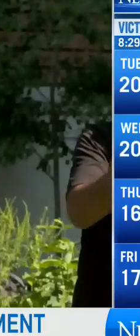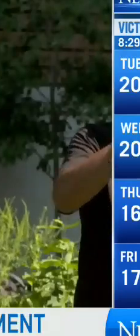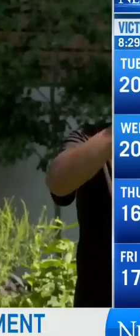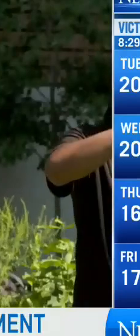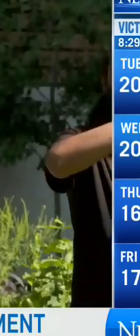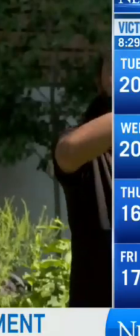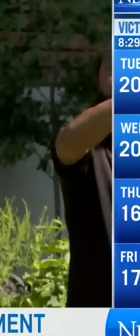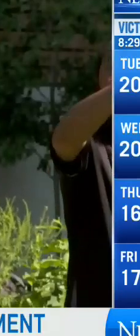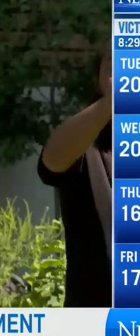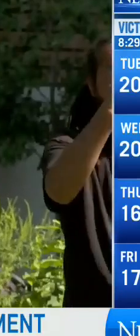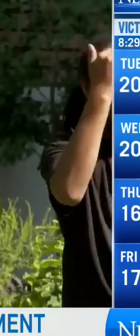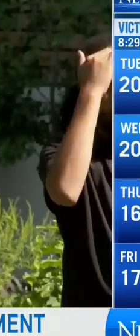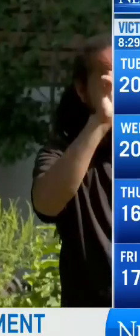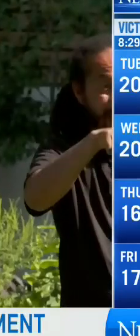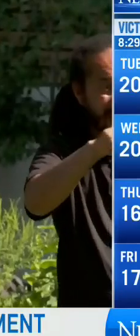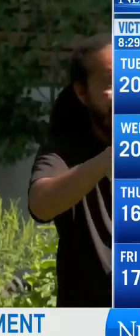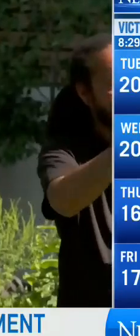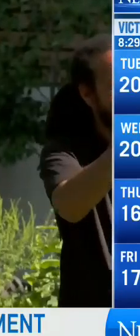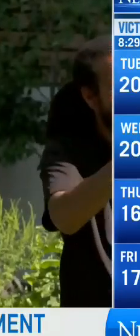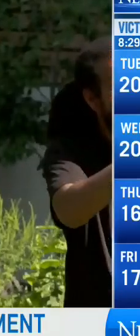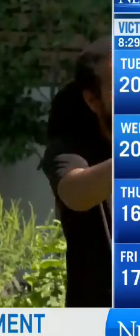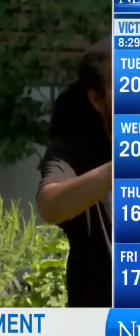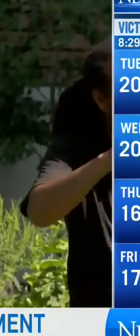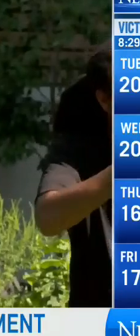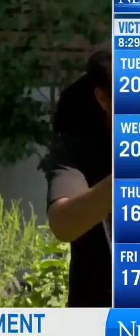and know how best to serve their own communities.